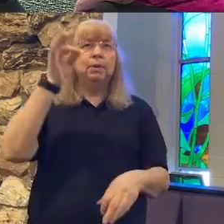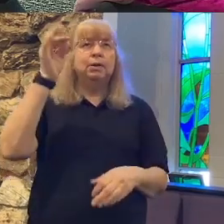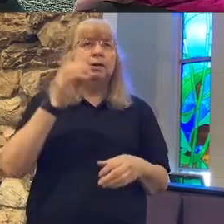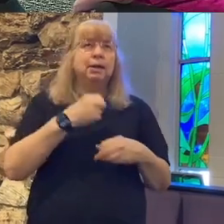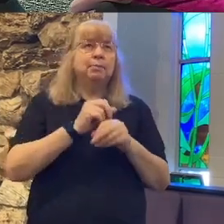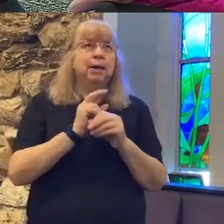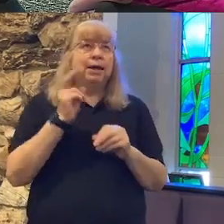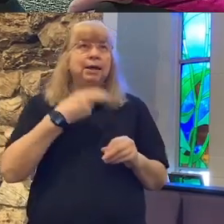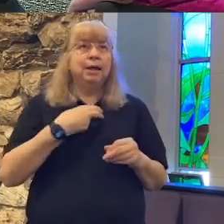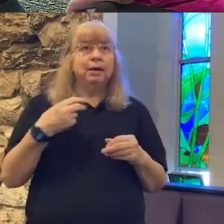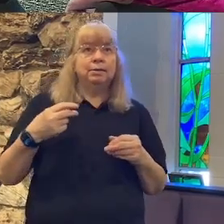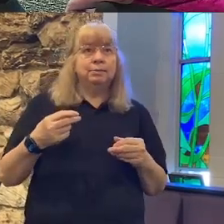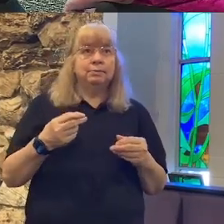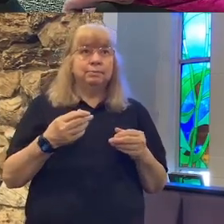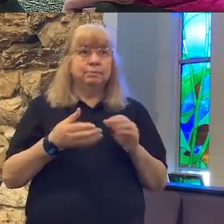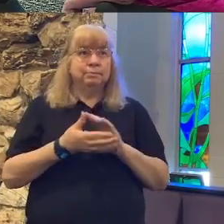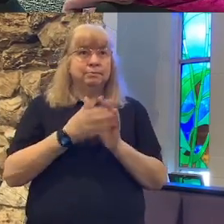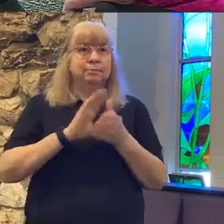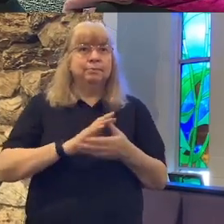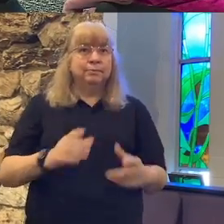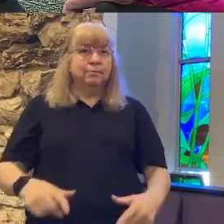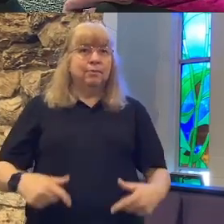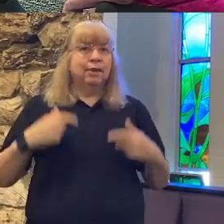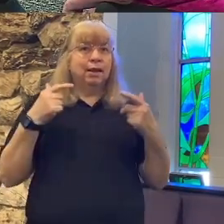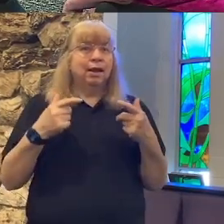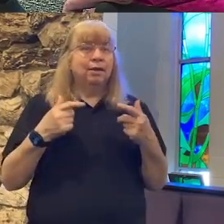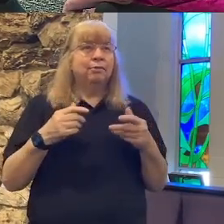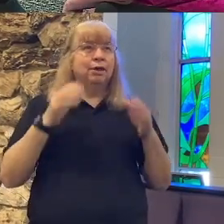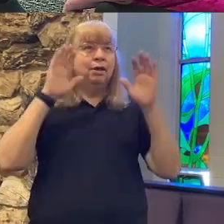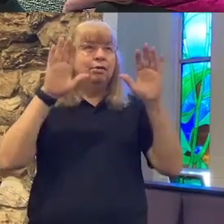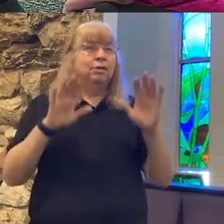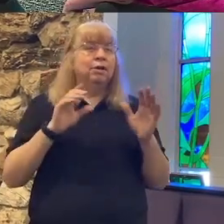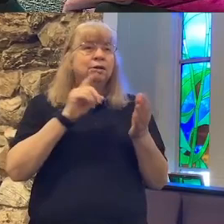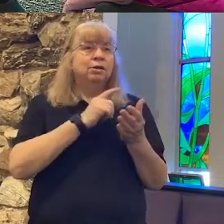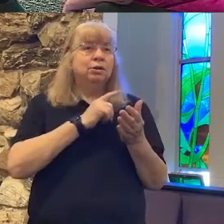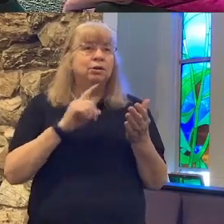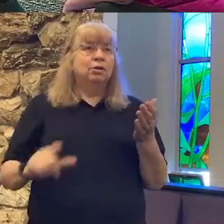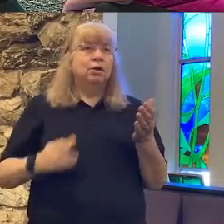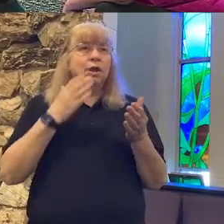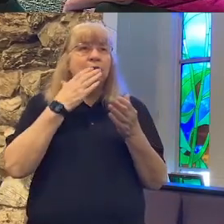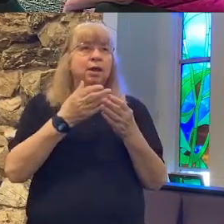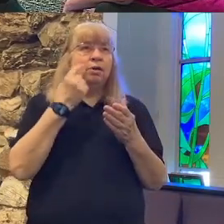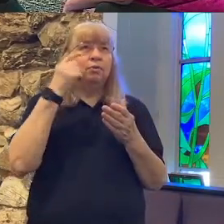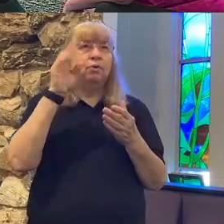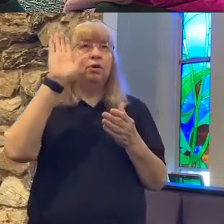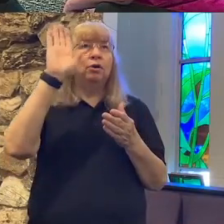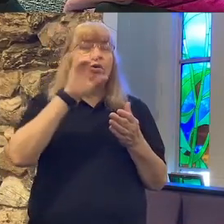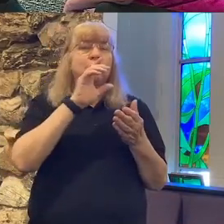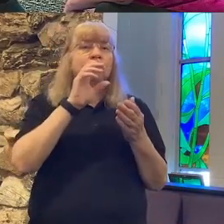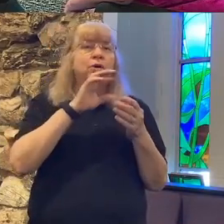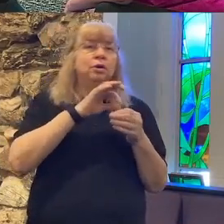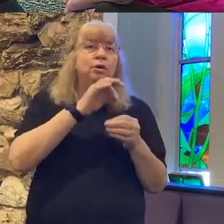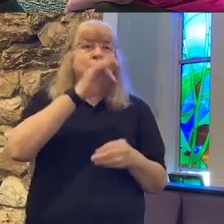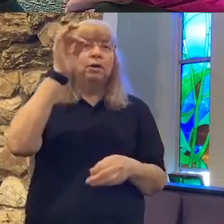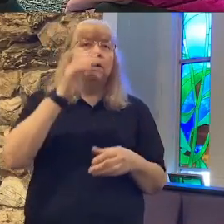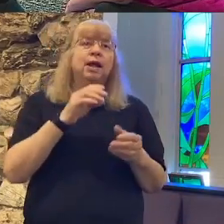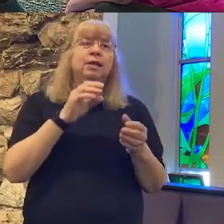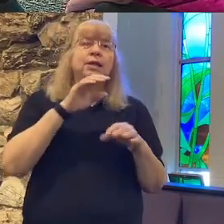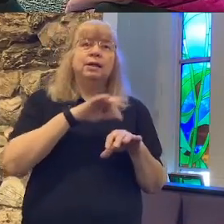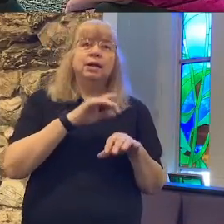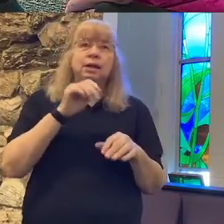come alive. Gracious Lord, we thank you for your Spirit as it touches each of our hearts.